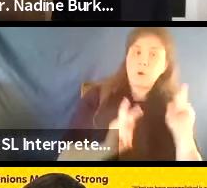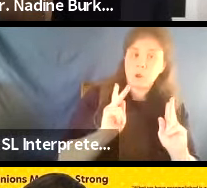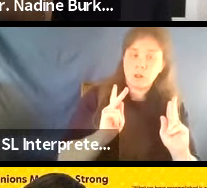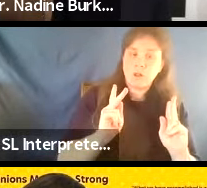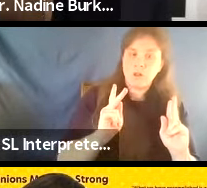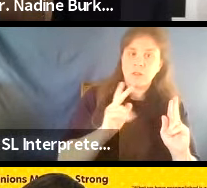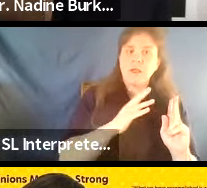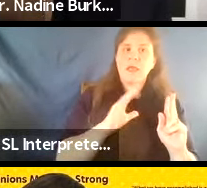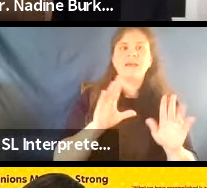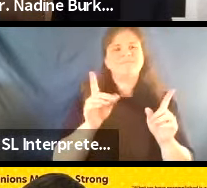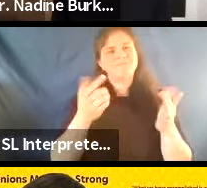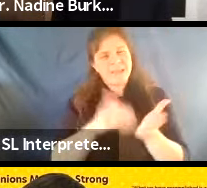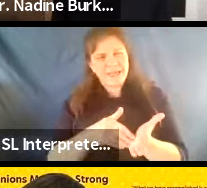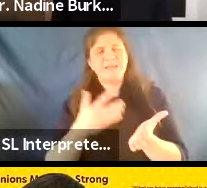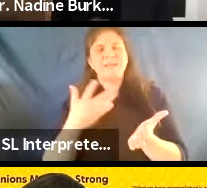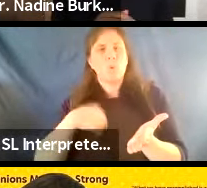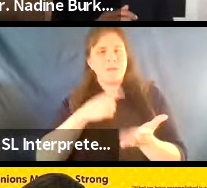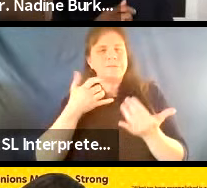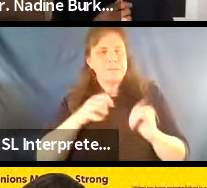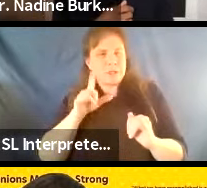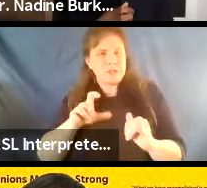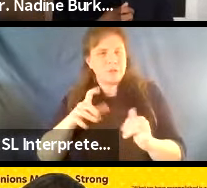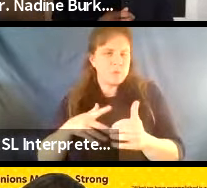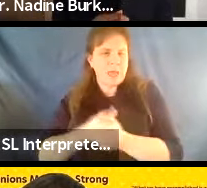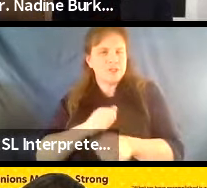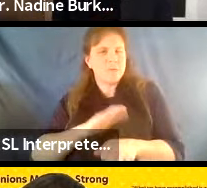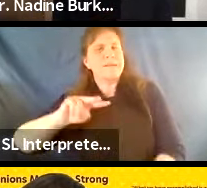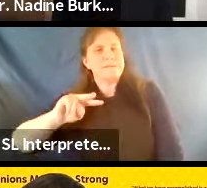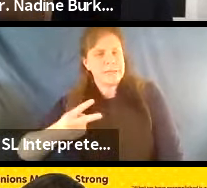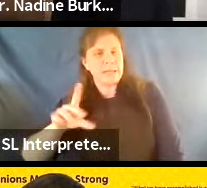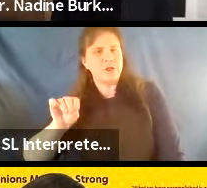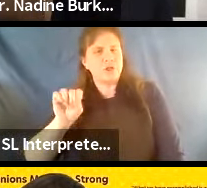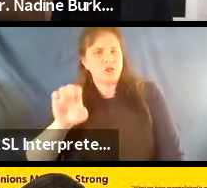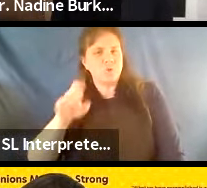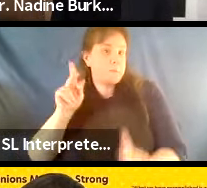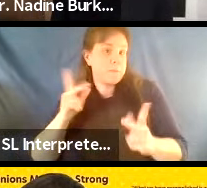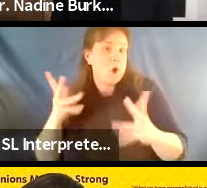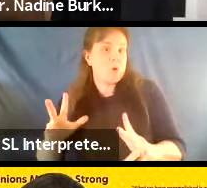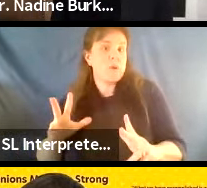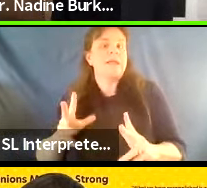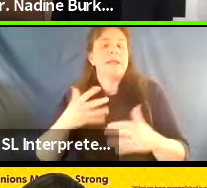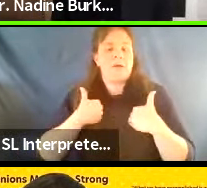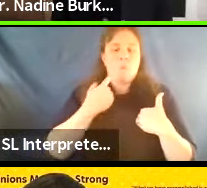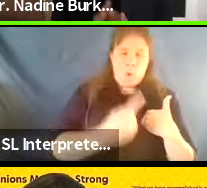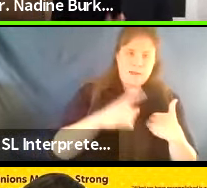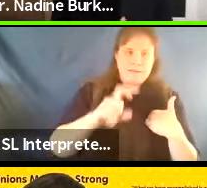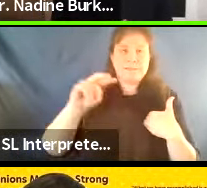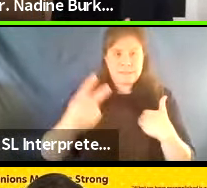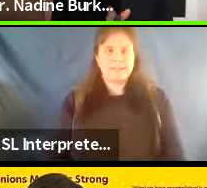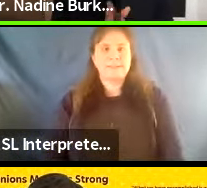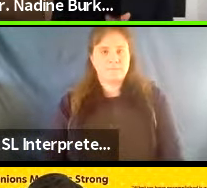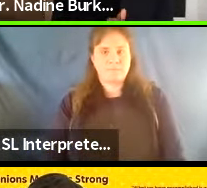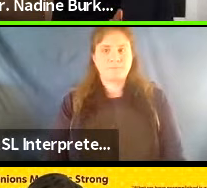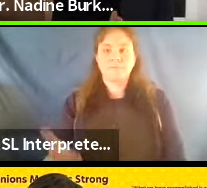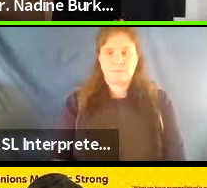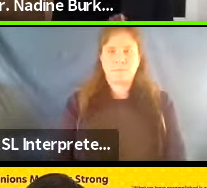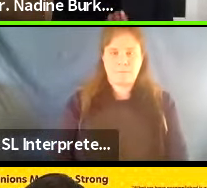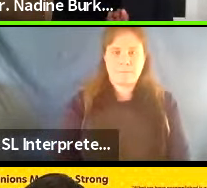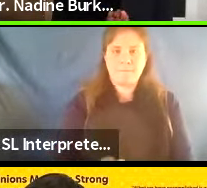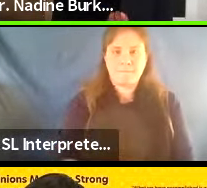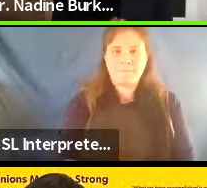away from second doses, but keep in mind, we need to catch up on the second doses for all the people that have already been vaccinated. So that, and I just want to clarify, that's 1